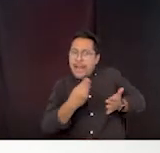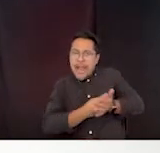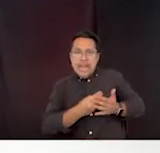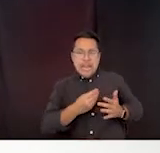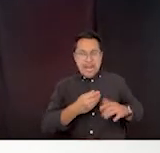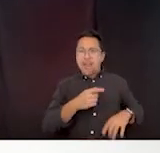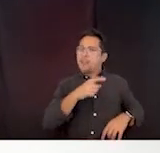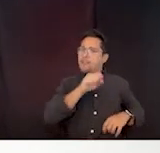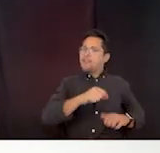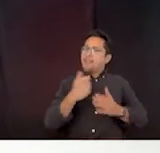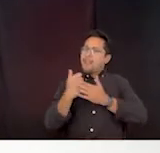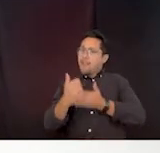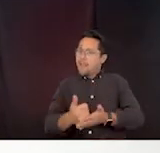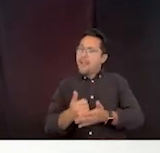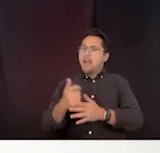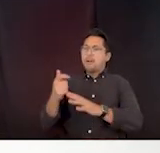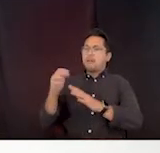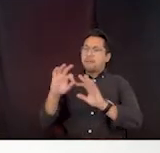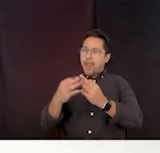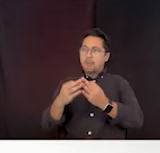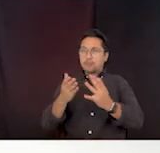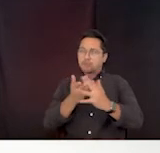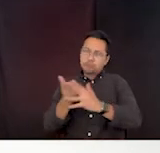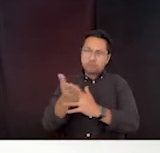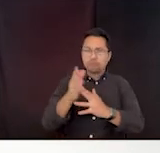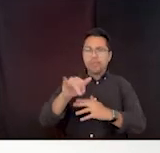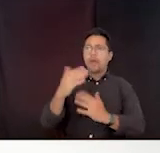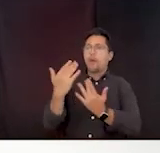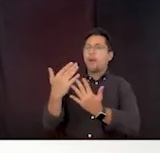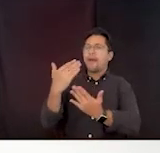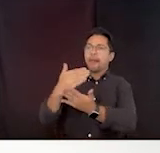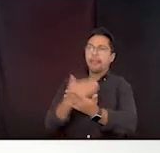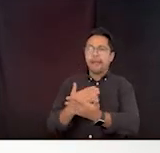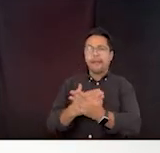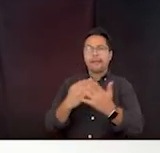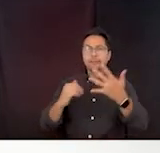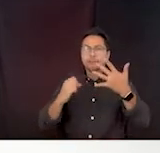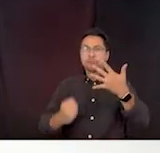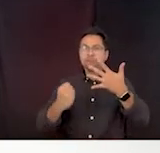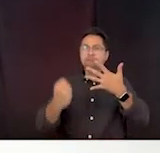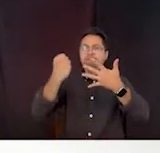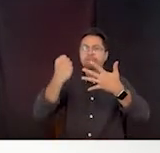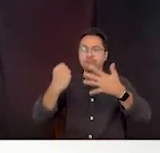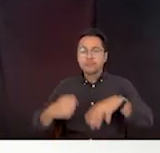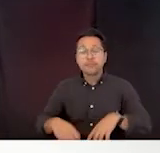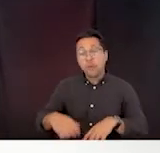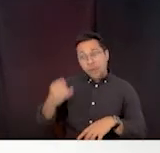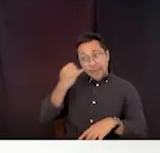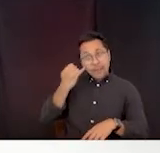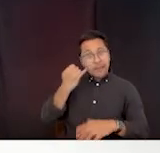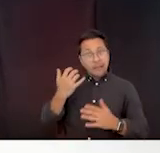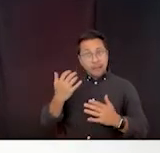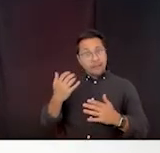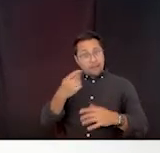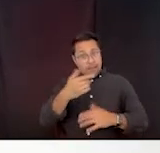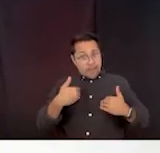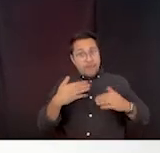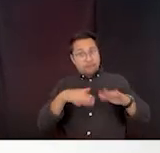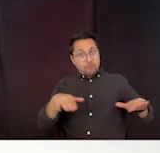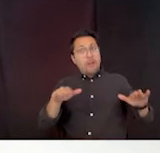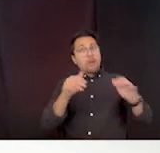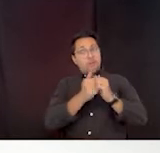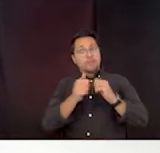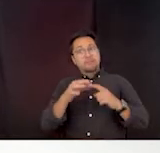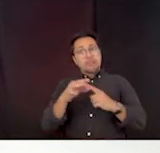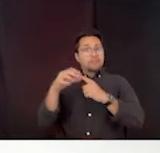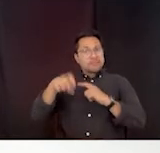get through that wait list a little bit quicker. So I really recommend, if you have a child with a diagnosed disability, to get in touch with the Special Needs